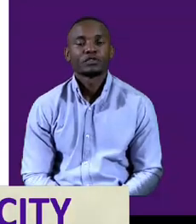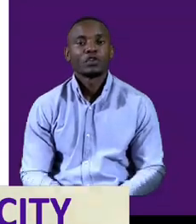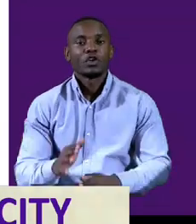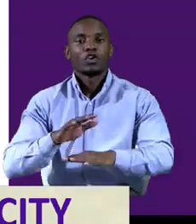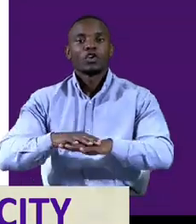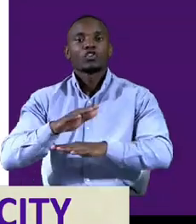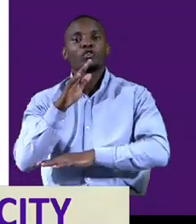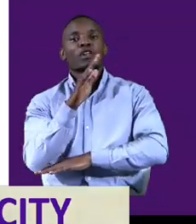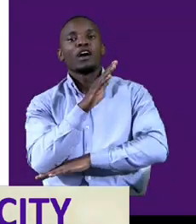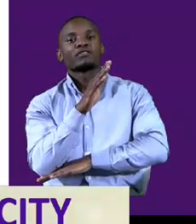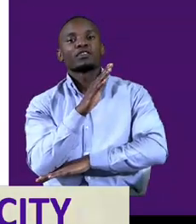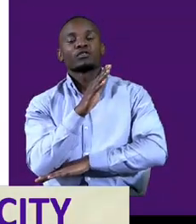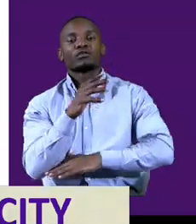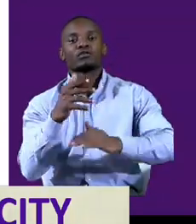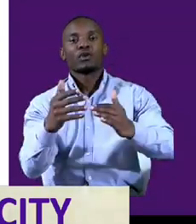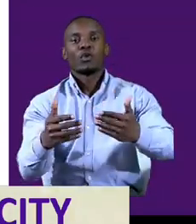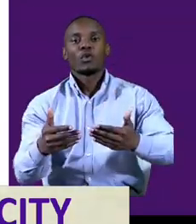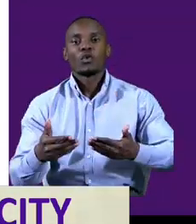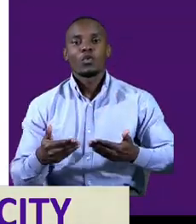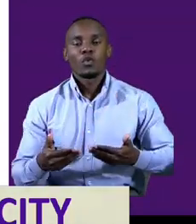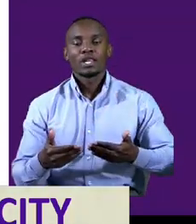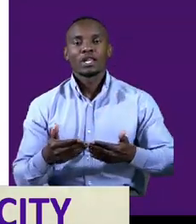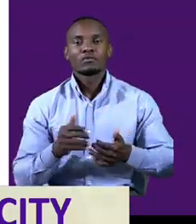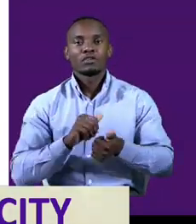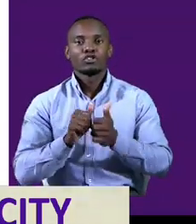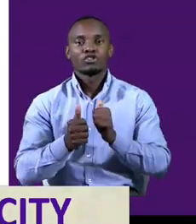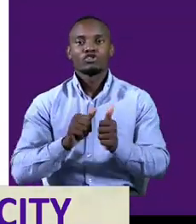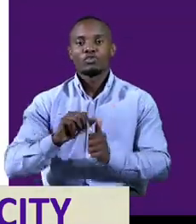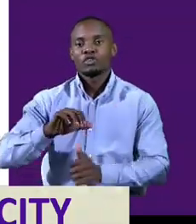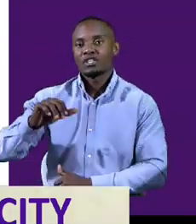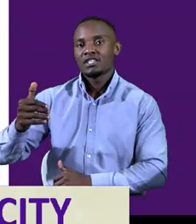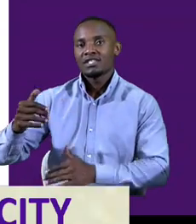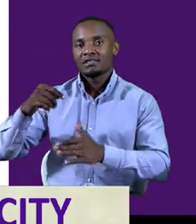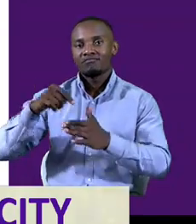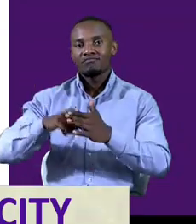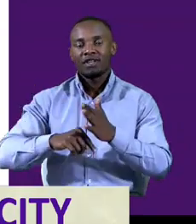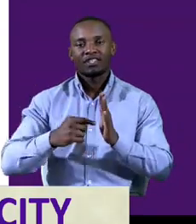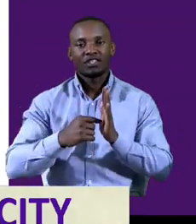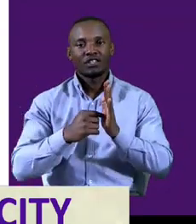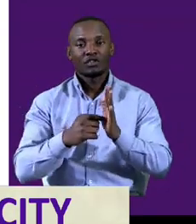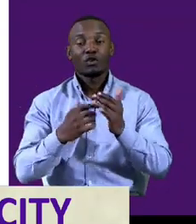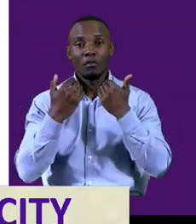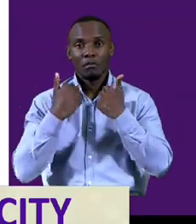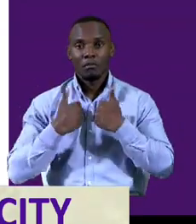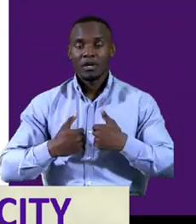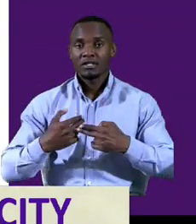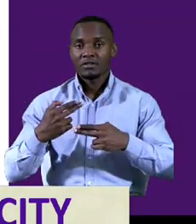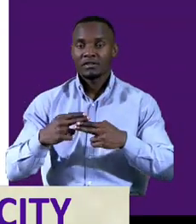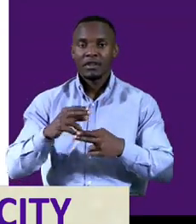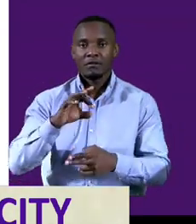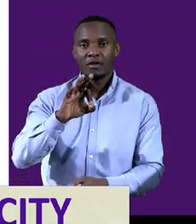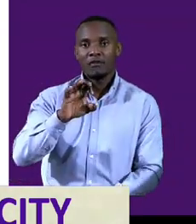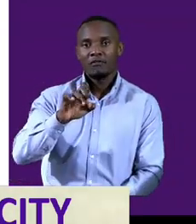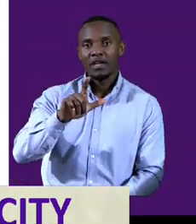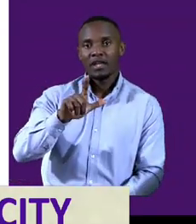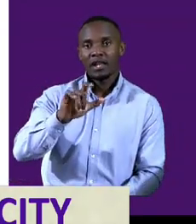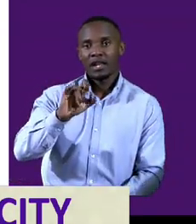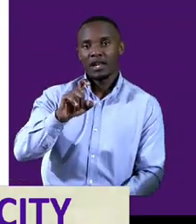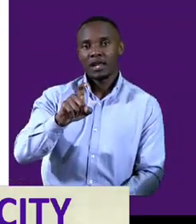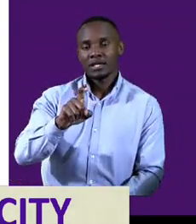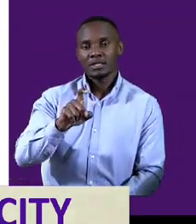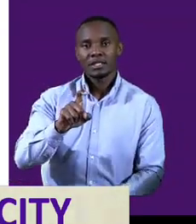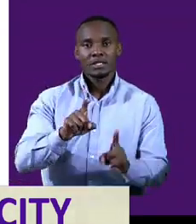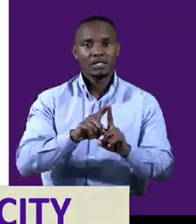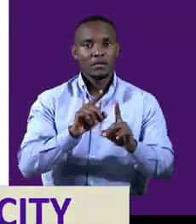good afternoon and welcome to Sports City Extra Show. I'm Felix Makona and my sign language